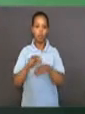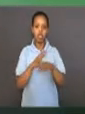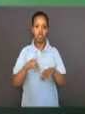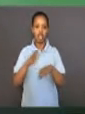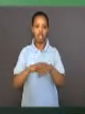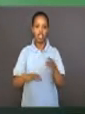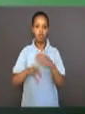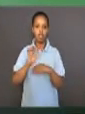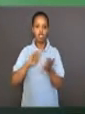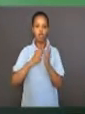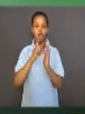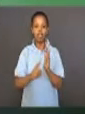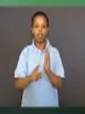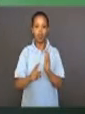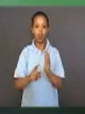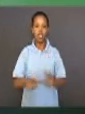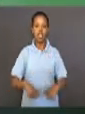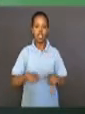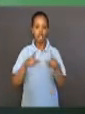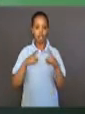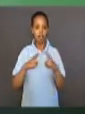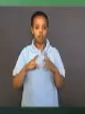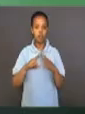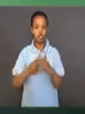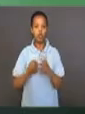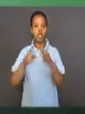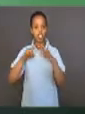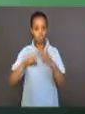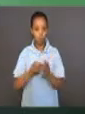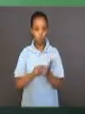Earth since the beginning of life.